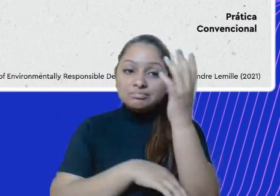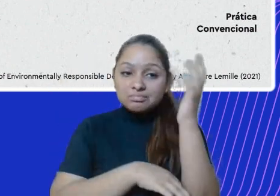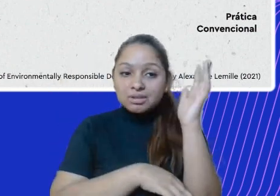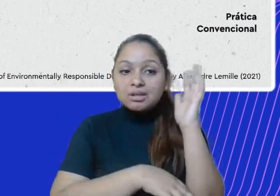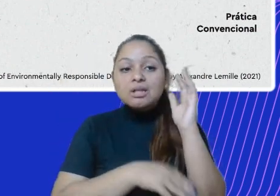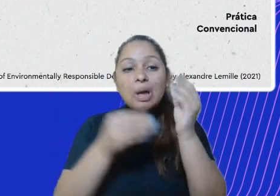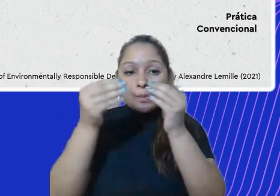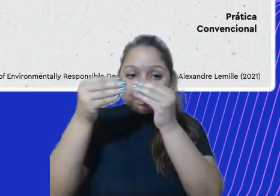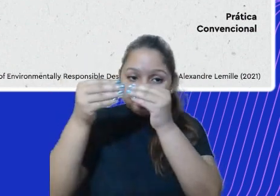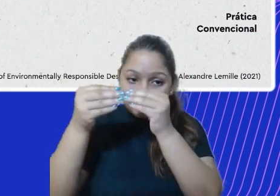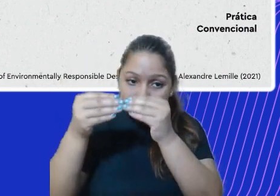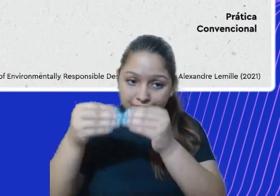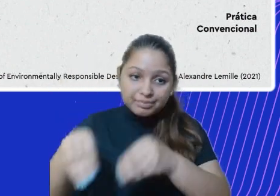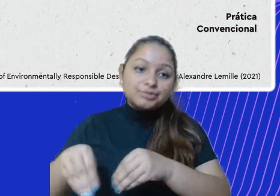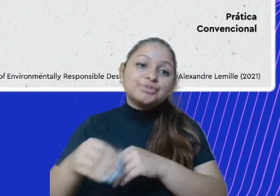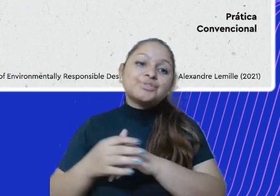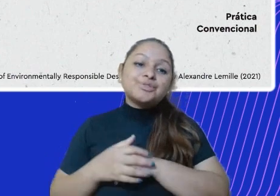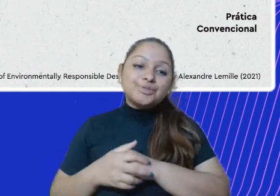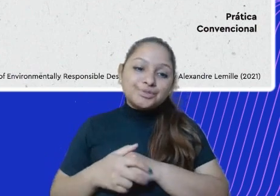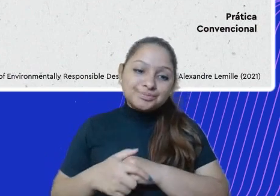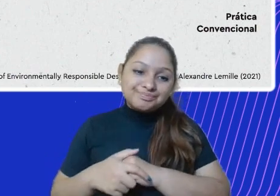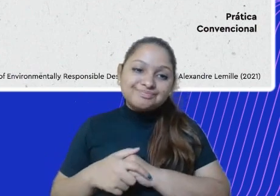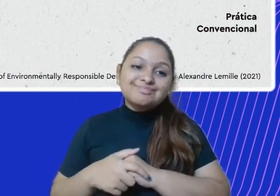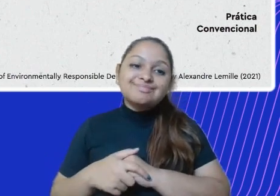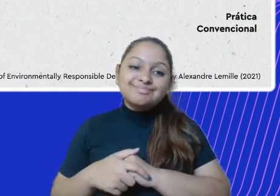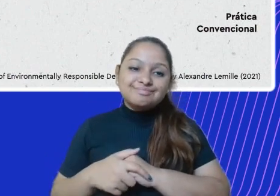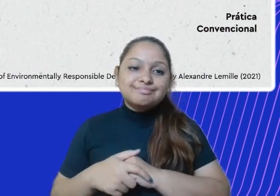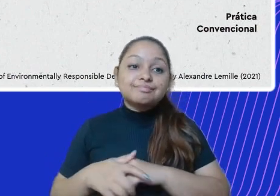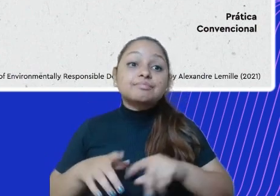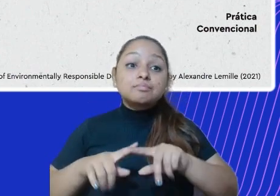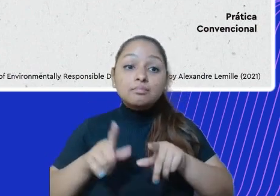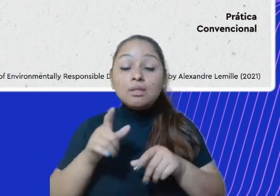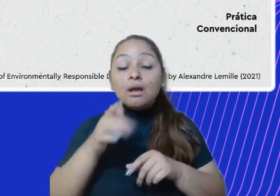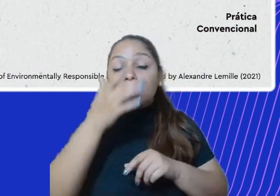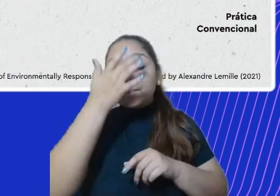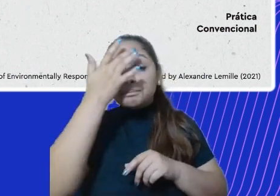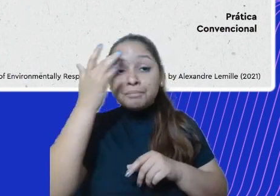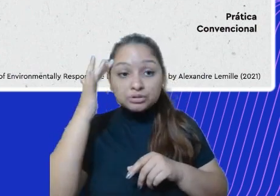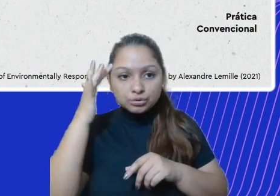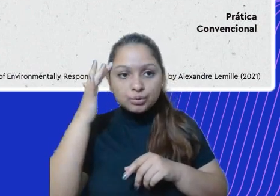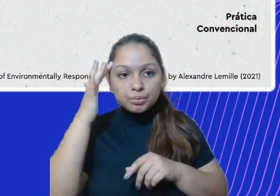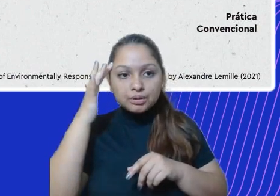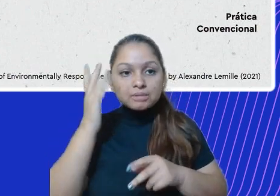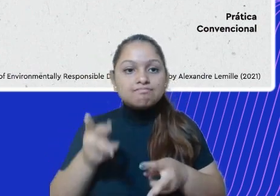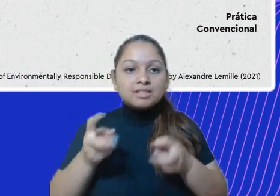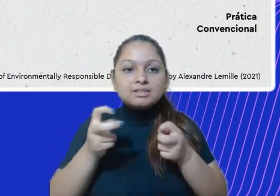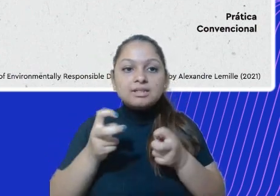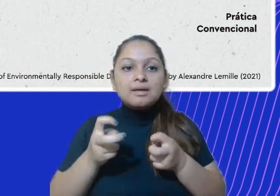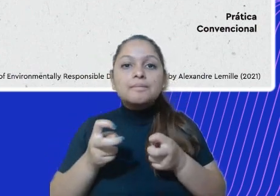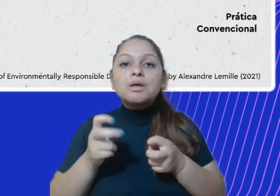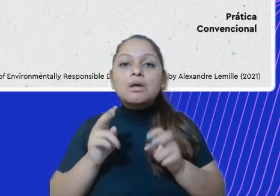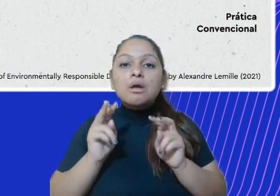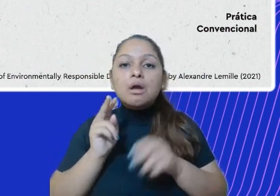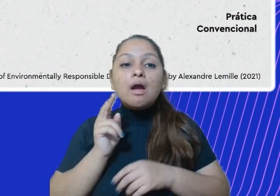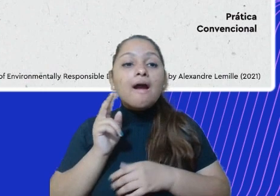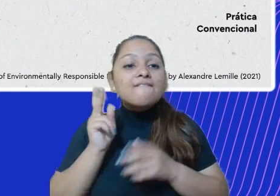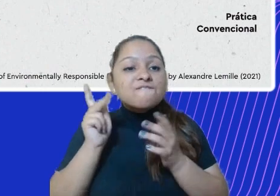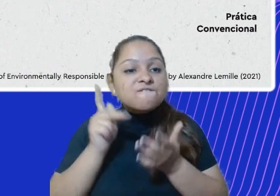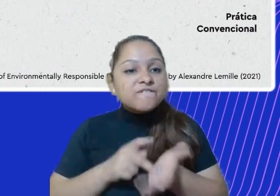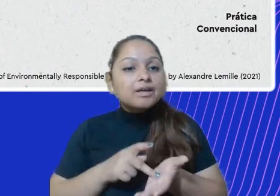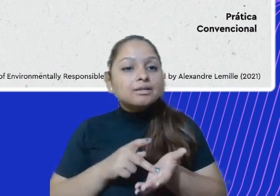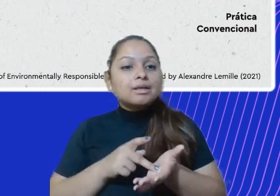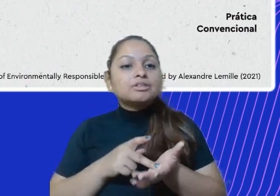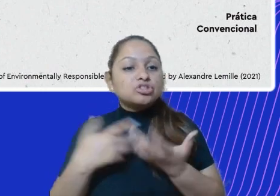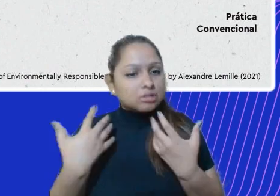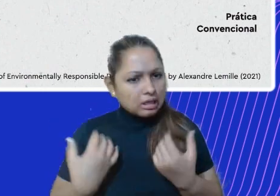card limits. So the hopeful realistic has to look at that and see, okay, we have a bill to pay,